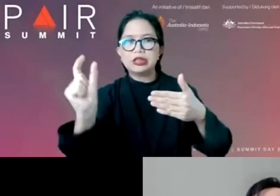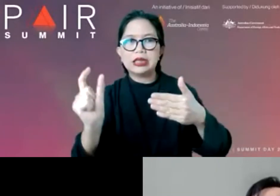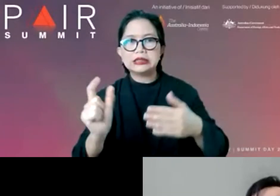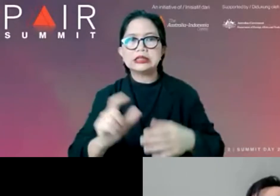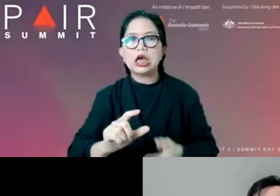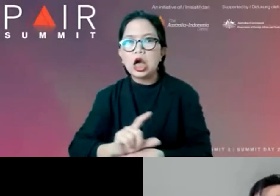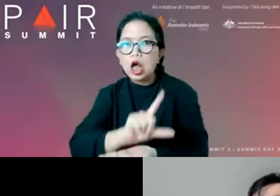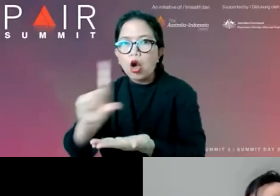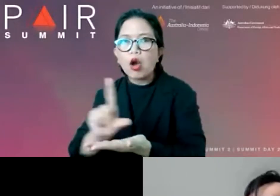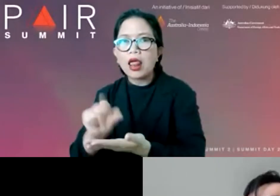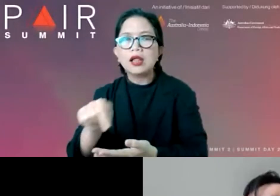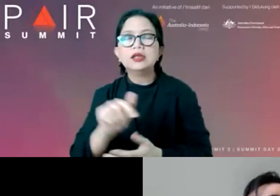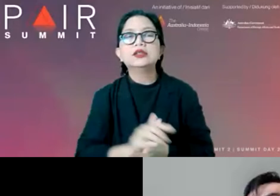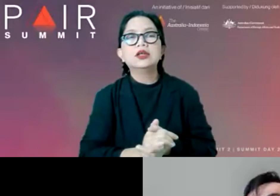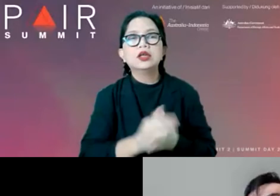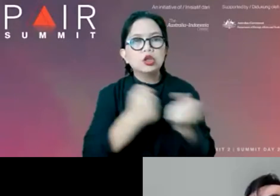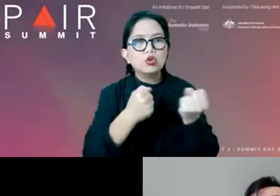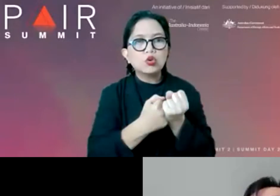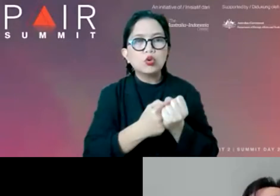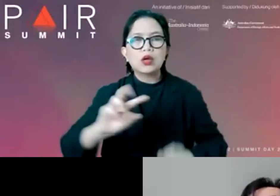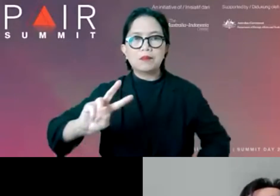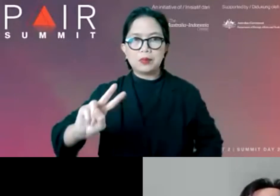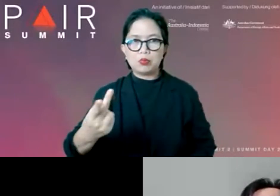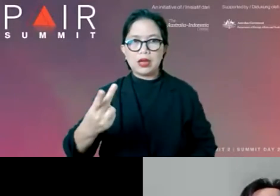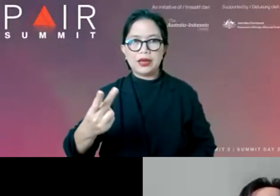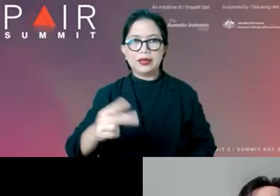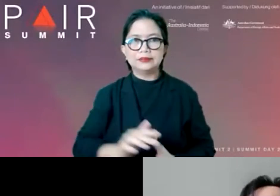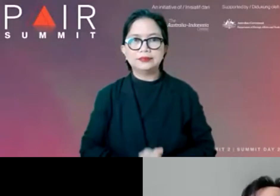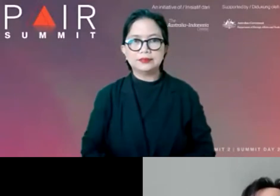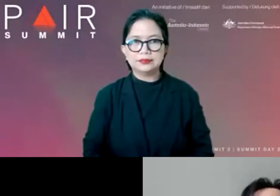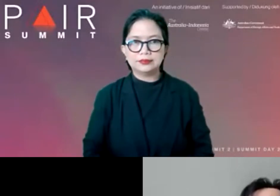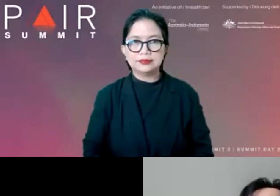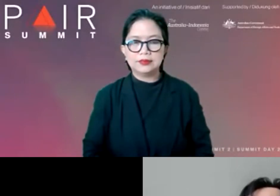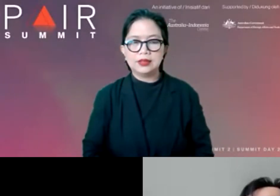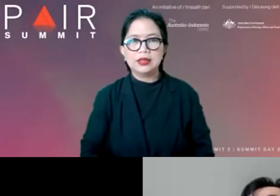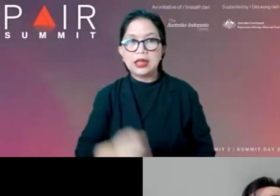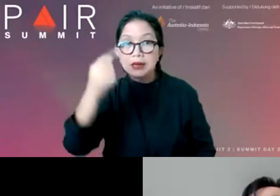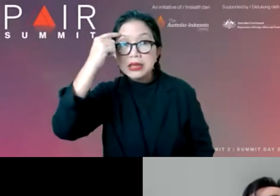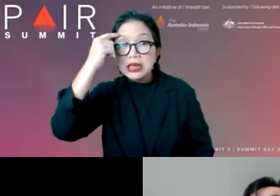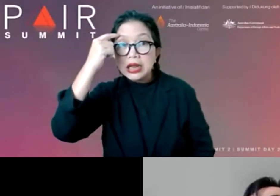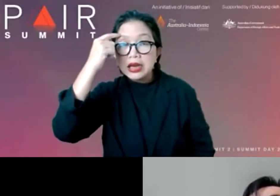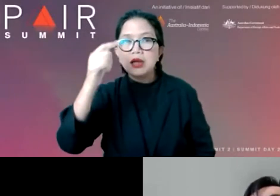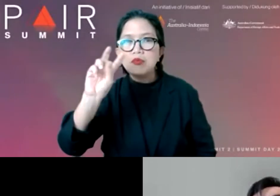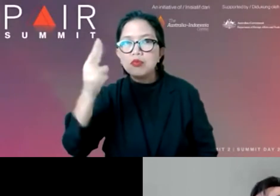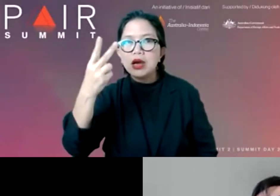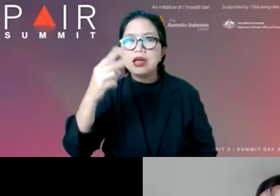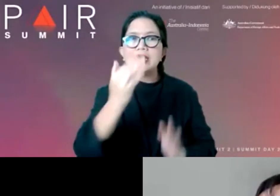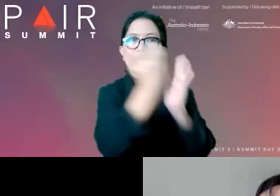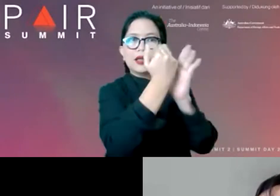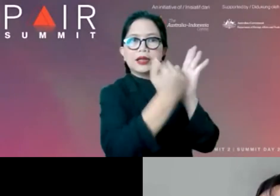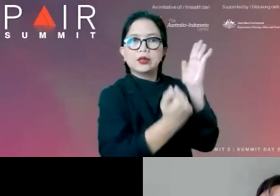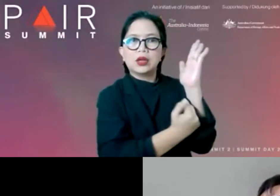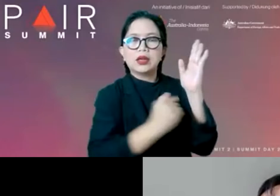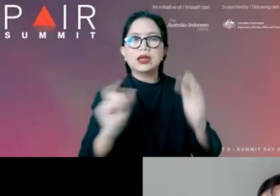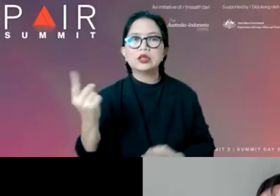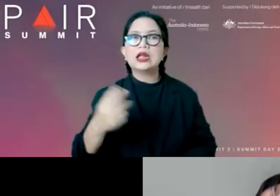the regulatory perspective in the national level. We always support the government, the Ministry of Health, how to